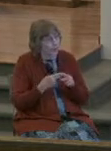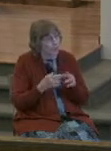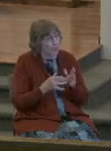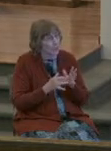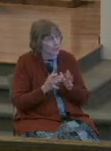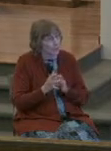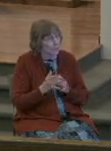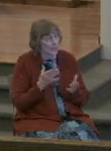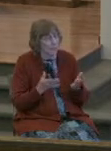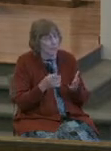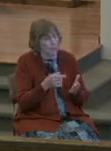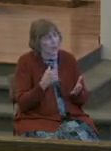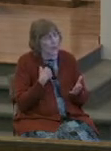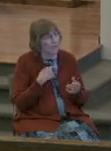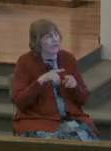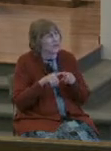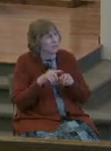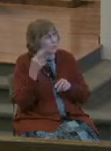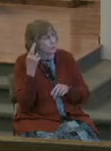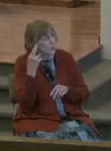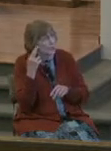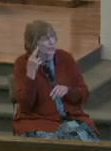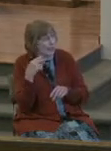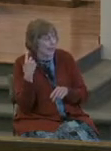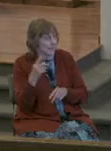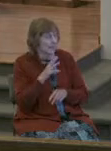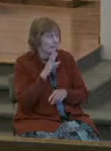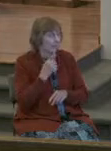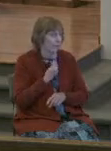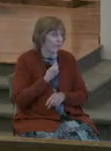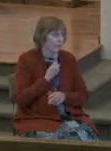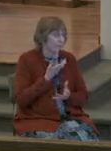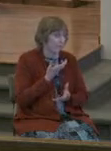have different reasons. I can only speak for myself.